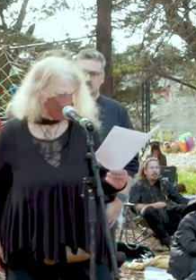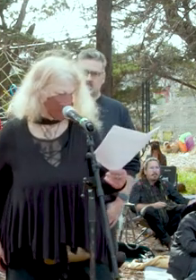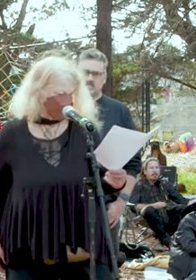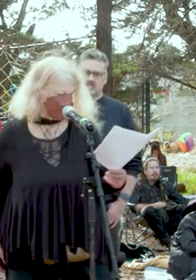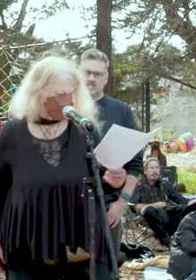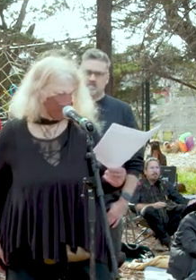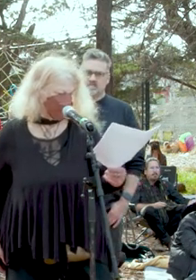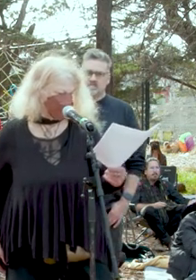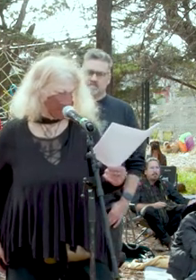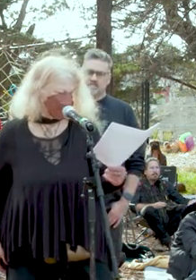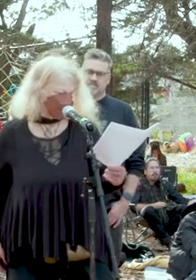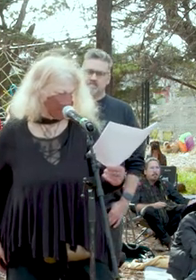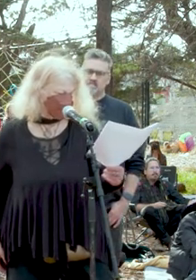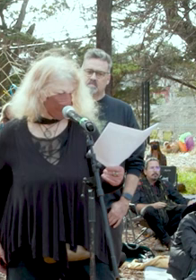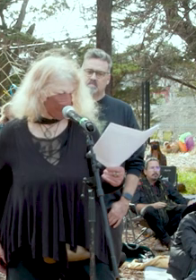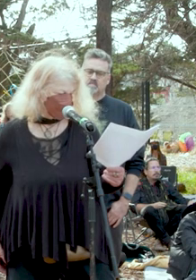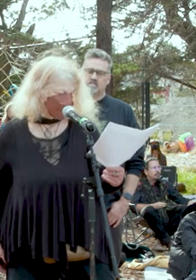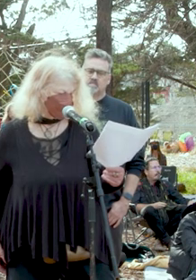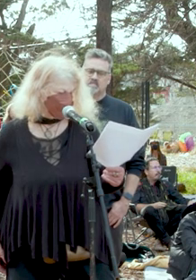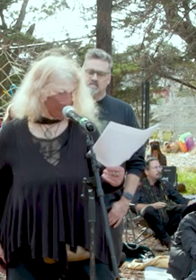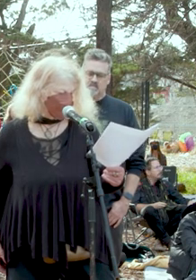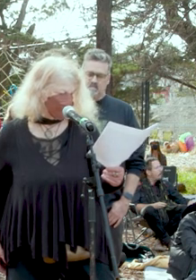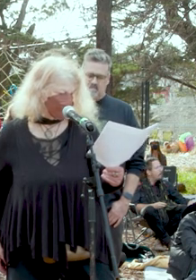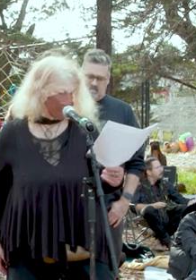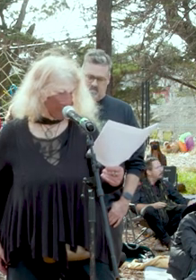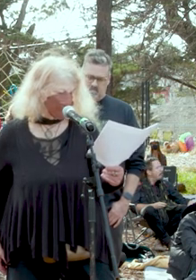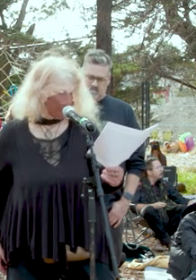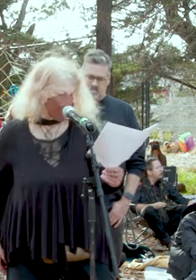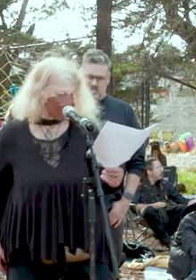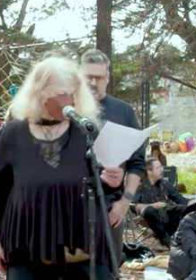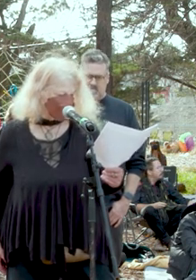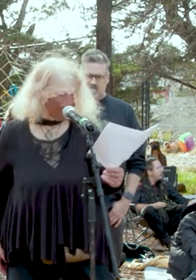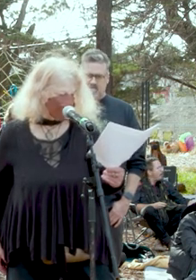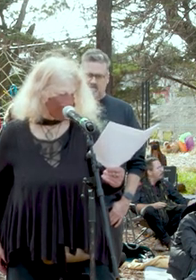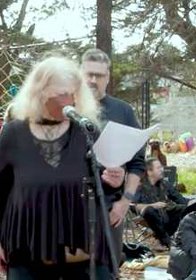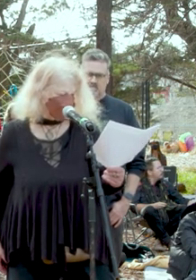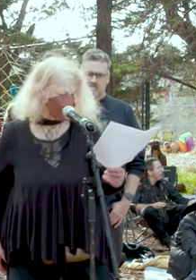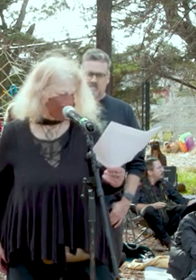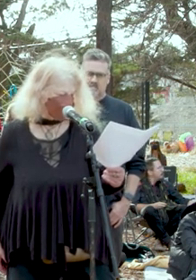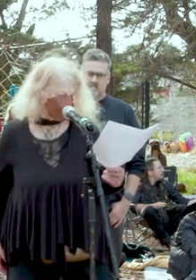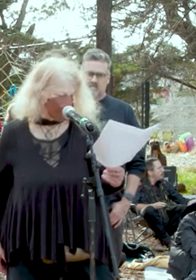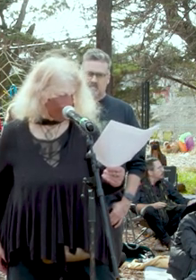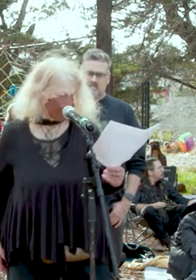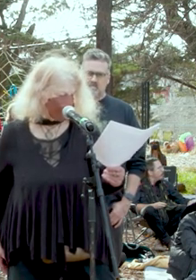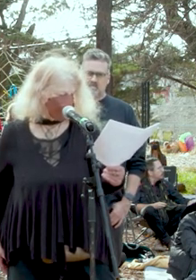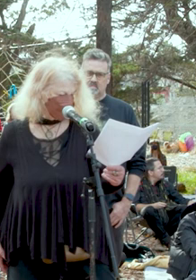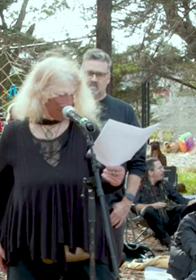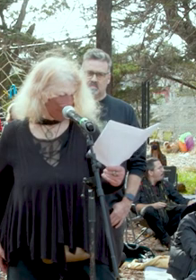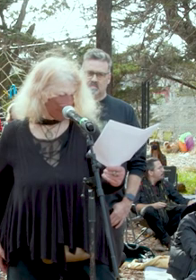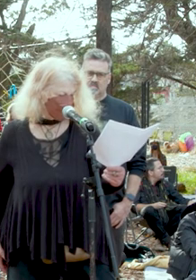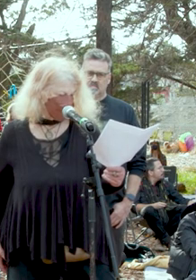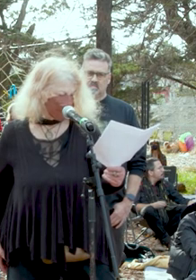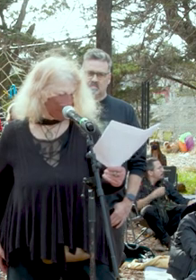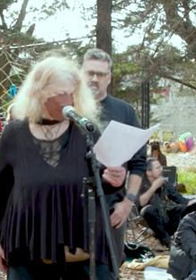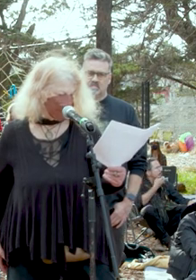Jacob Chewy, Jacob Joseph Froman, Jacqueline Ruth Cooney Bacher,